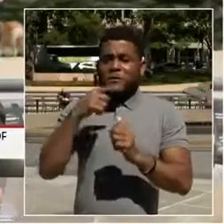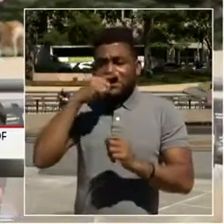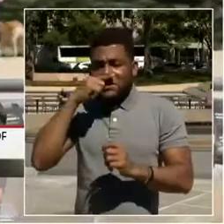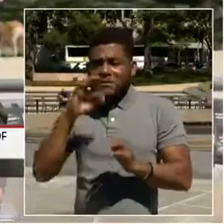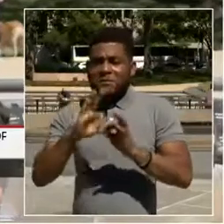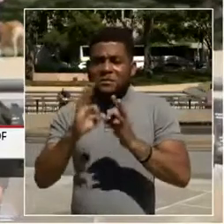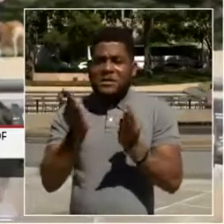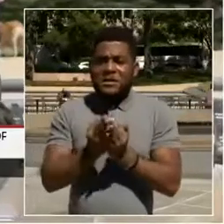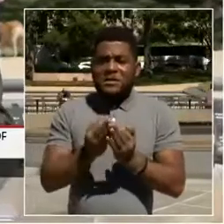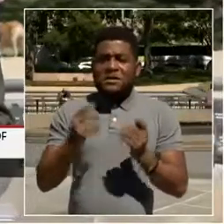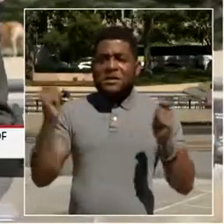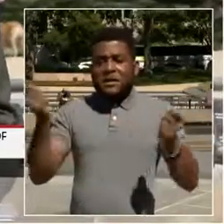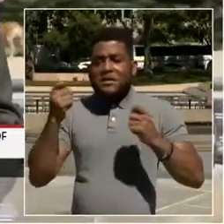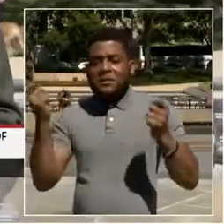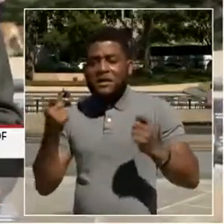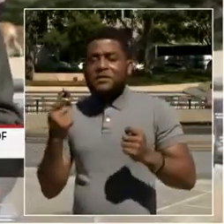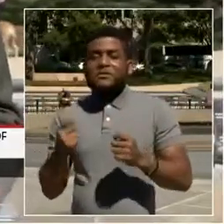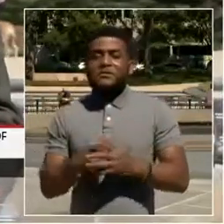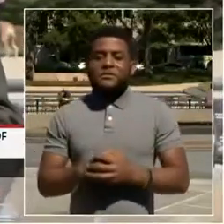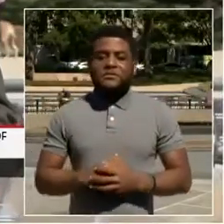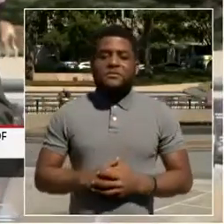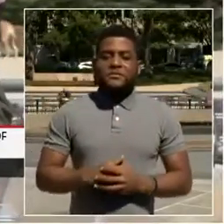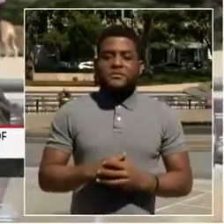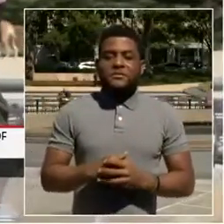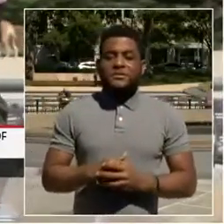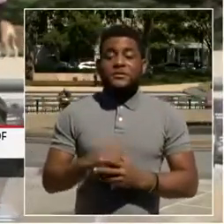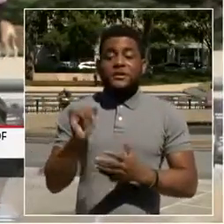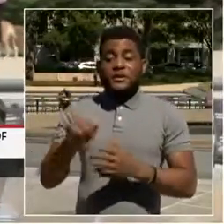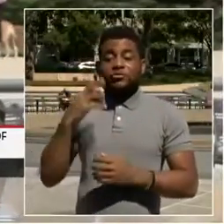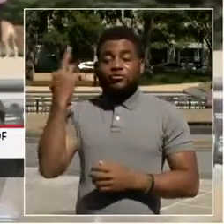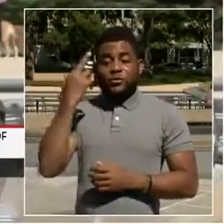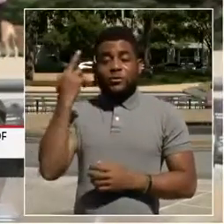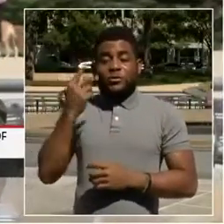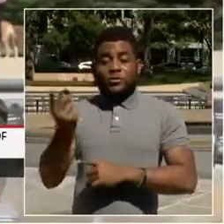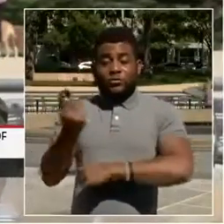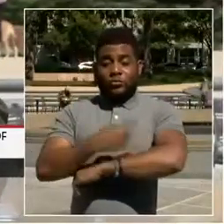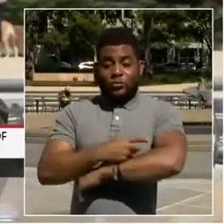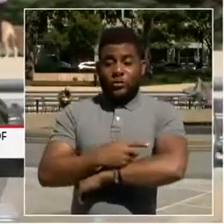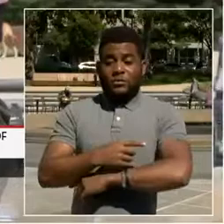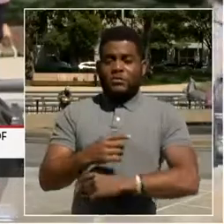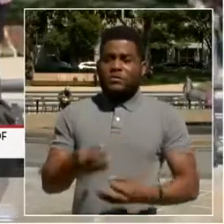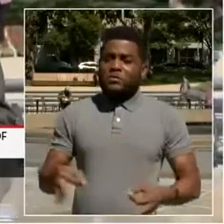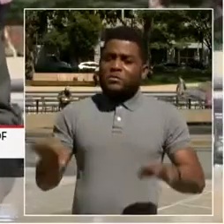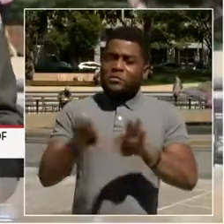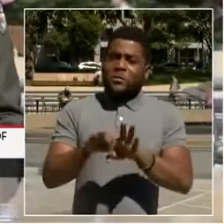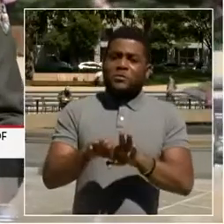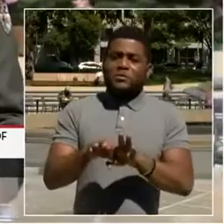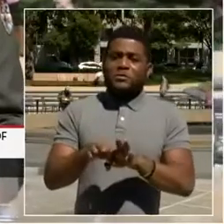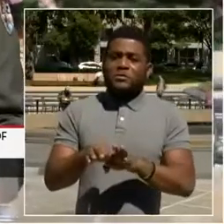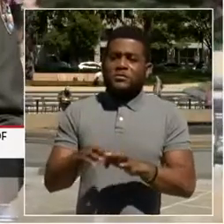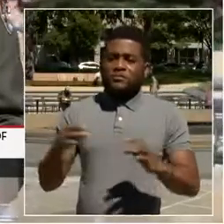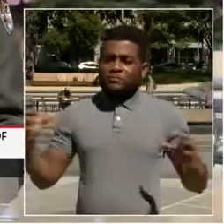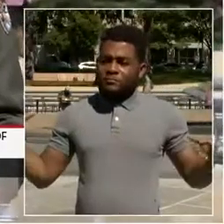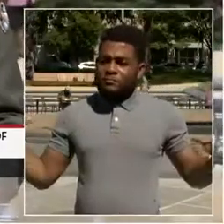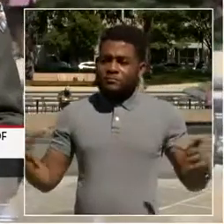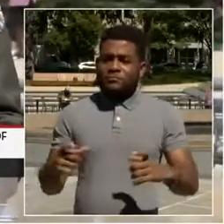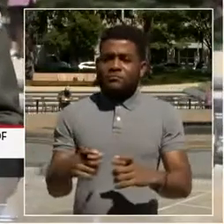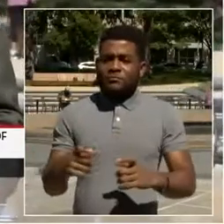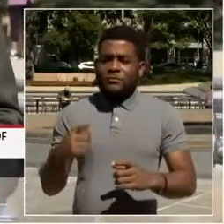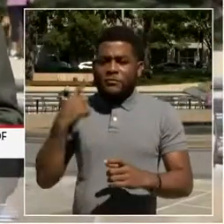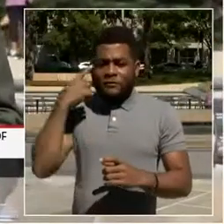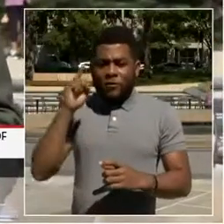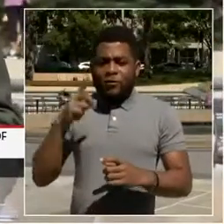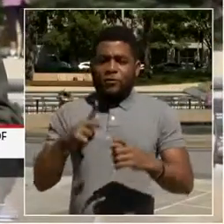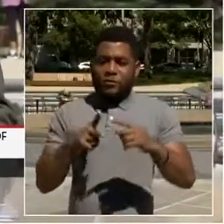break. And that is one of the many reasons why today is so important to us. So we gather to cut the ribbon on the renovated Franklin